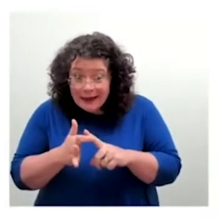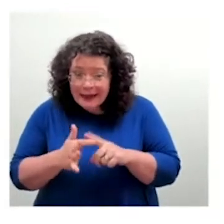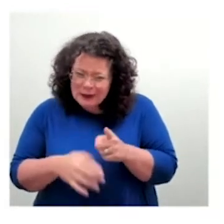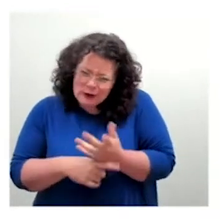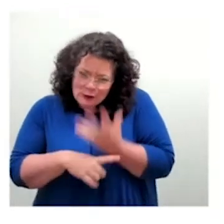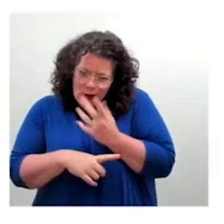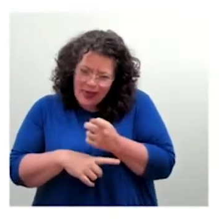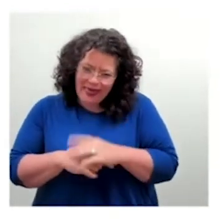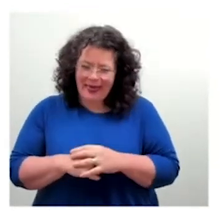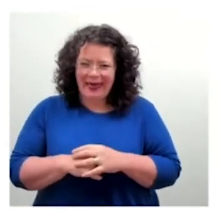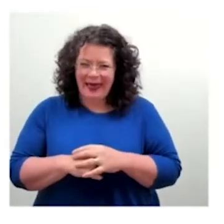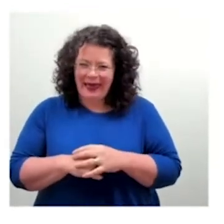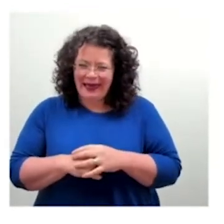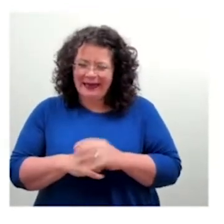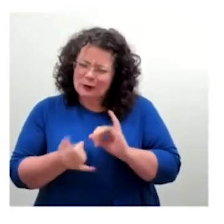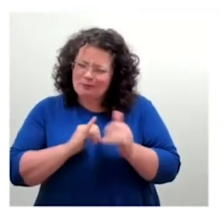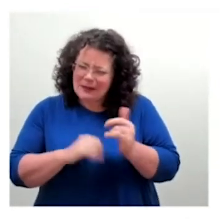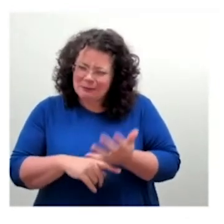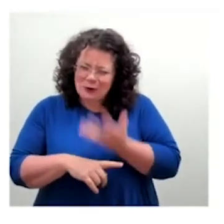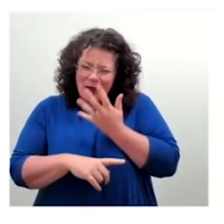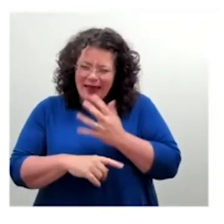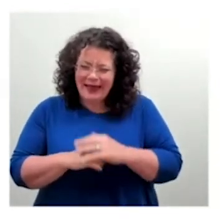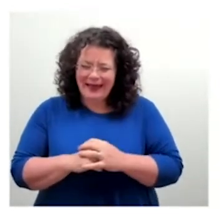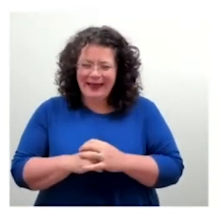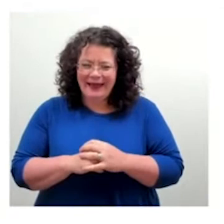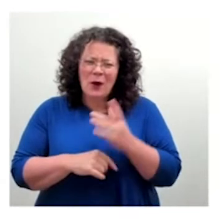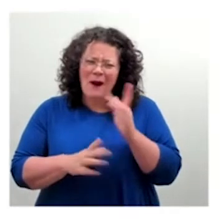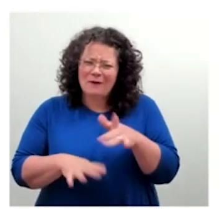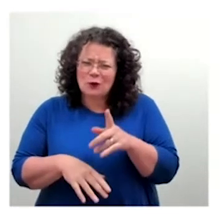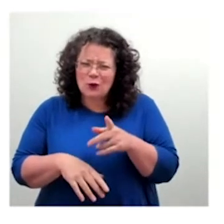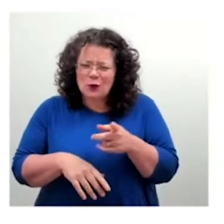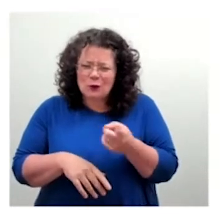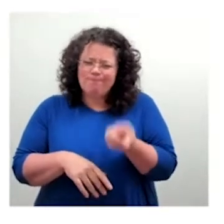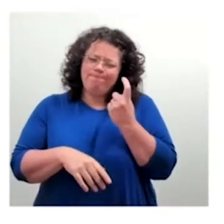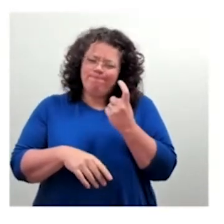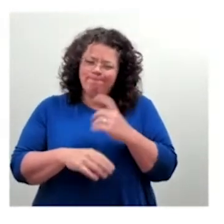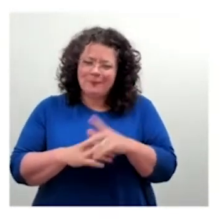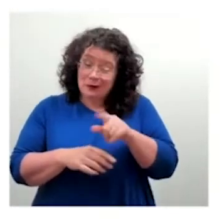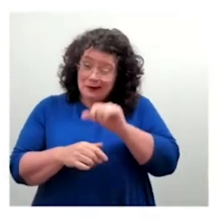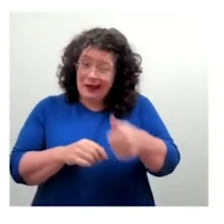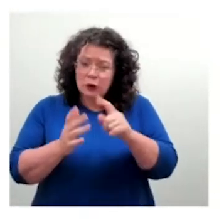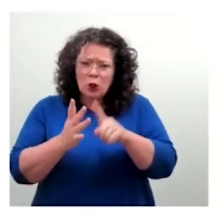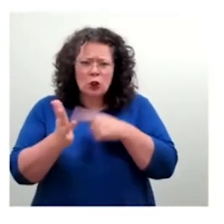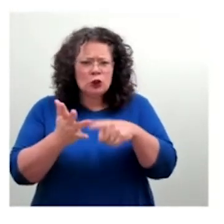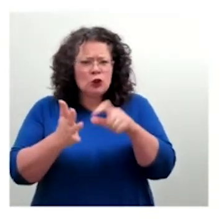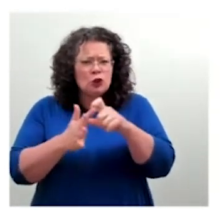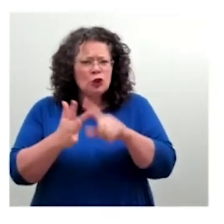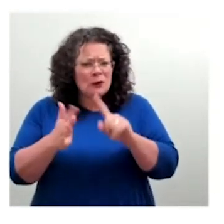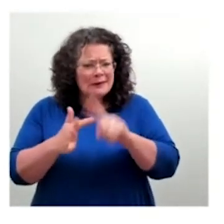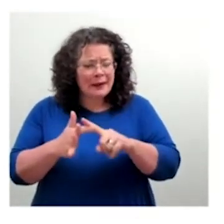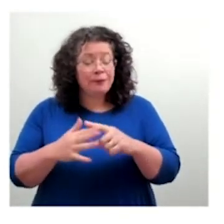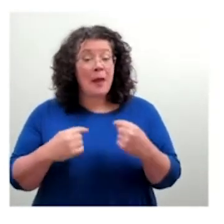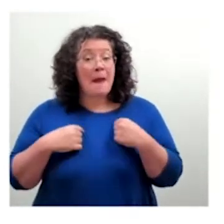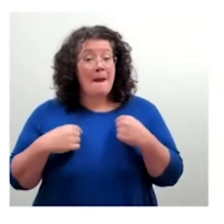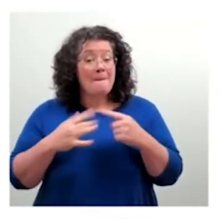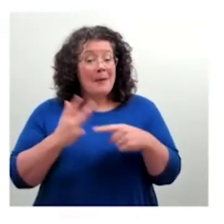Hello, I am Jodie Greer. I am currently the IT accessibility lead for Shell. I feel like I have to say this because I actually leave Shell after 13 years next